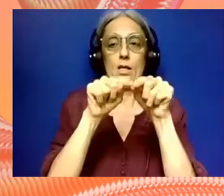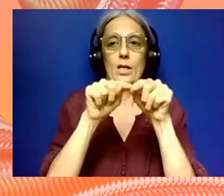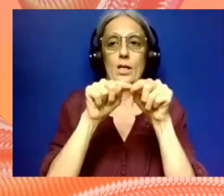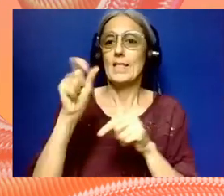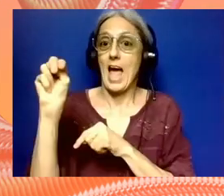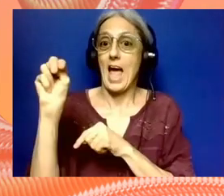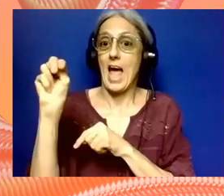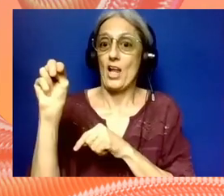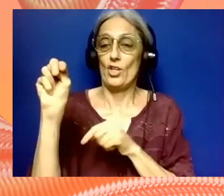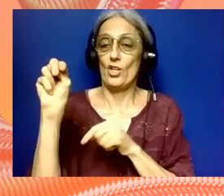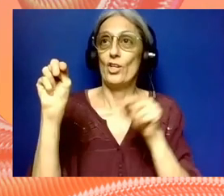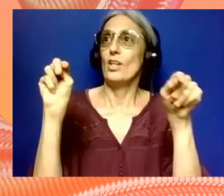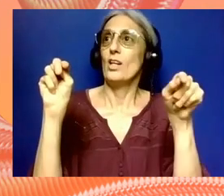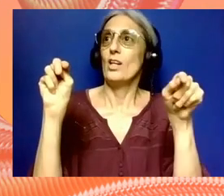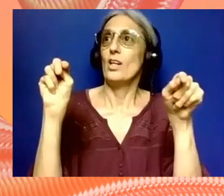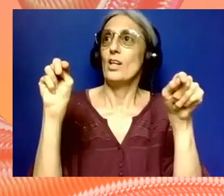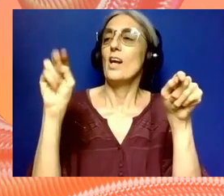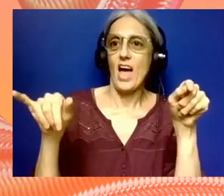the